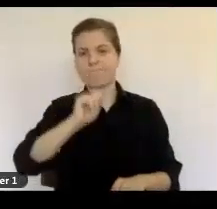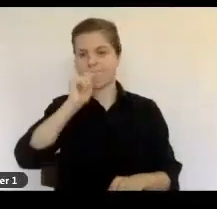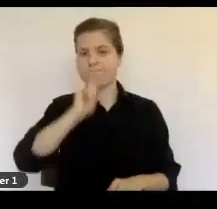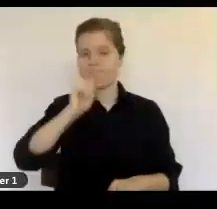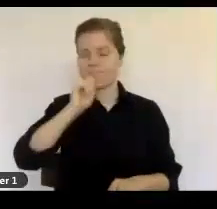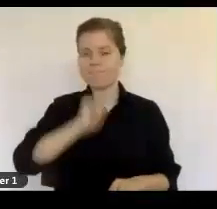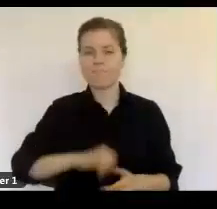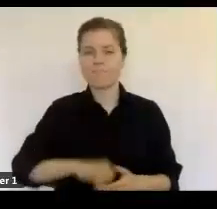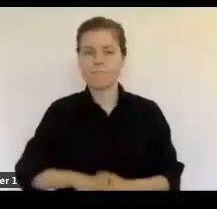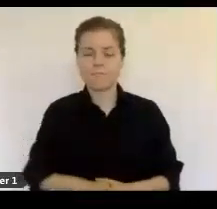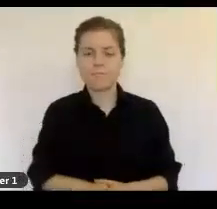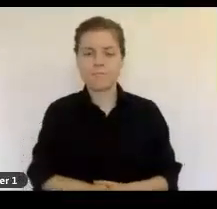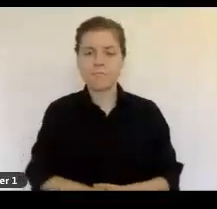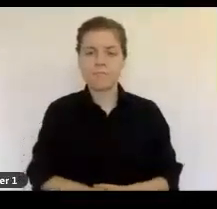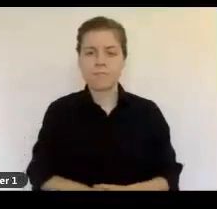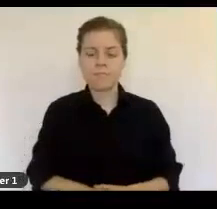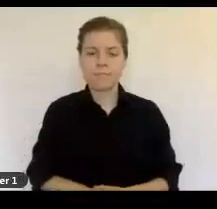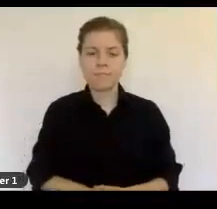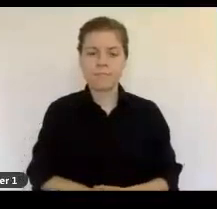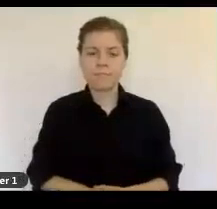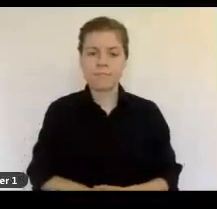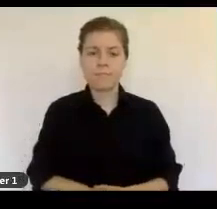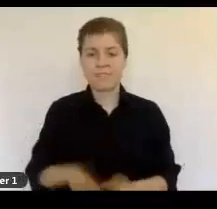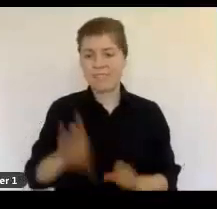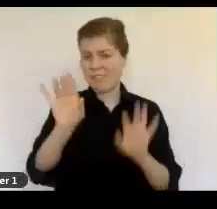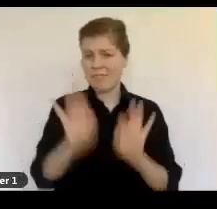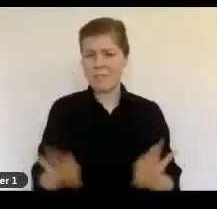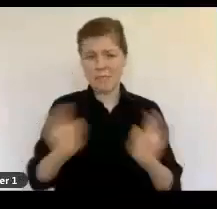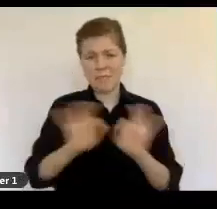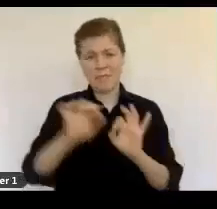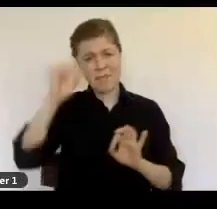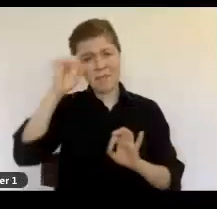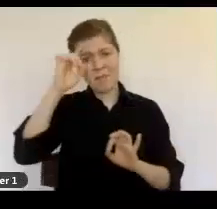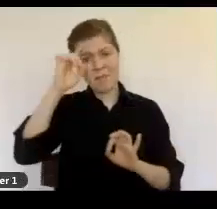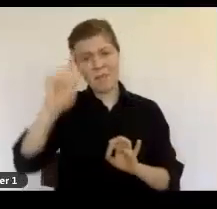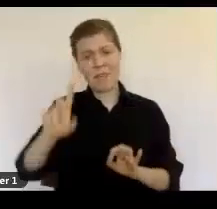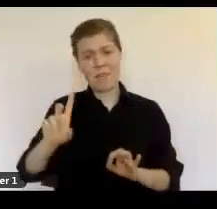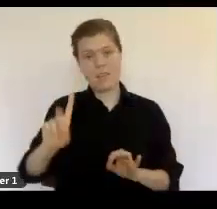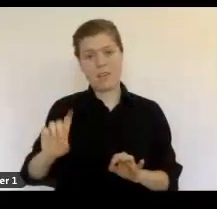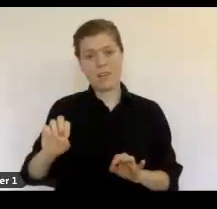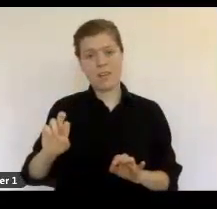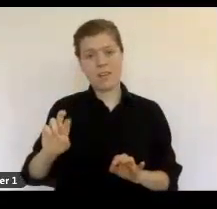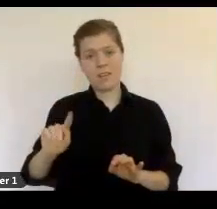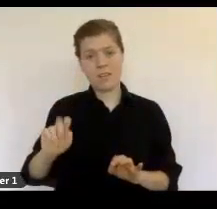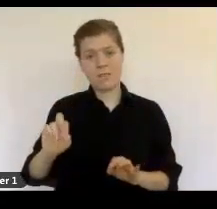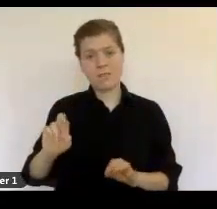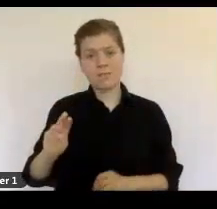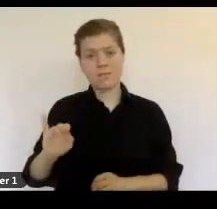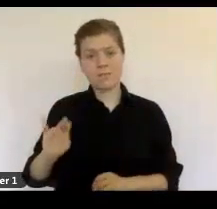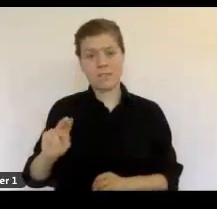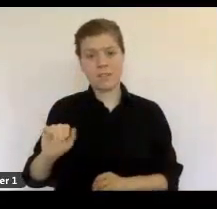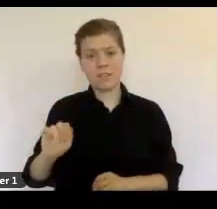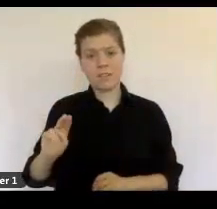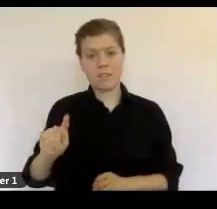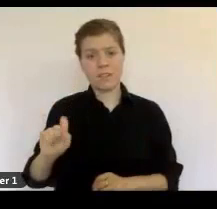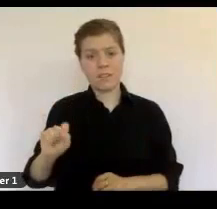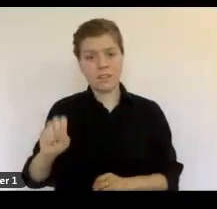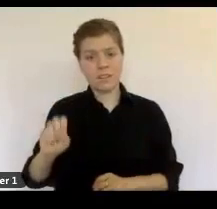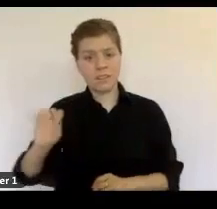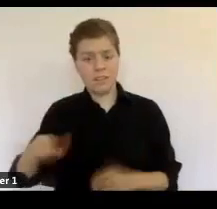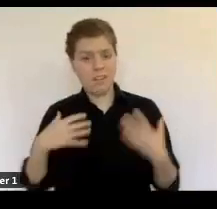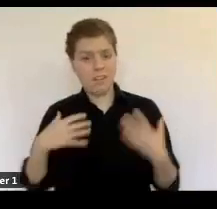to withstand it. And it's just social determinants of health stuff. If we're going to try to